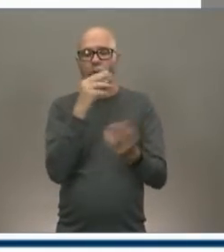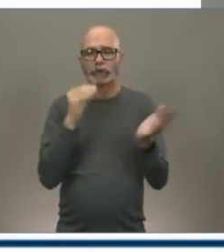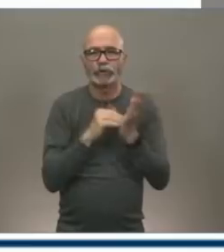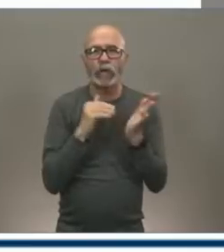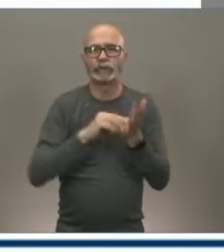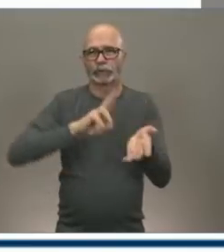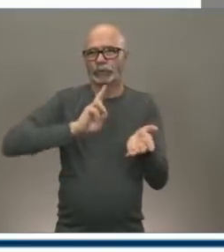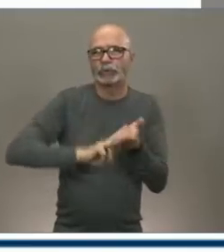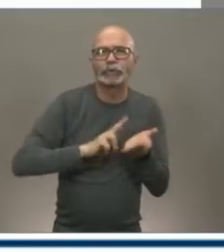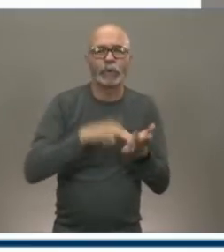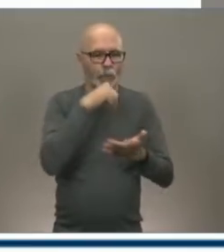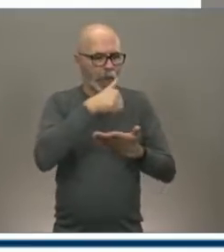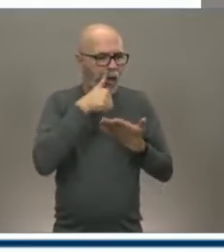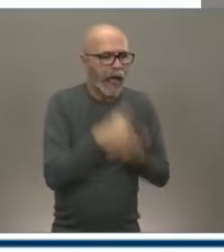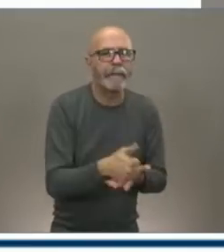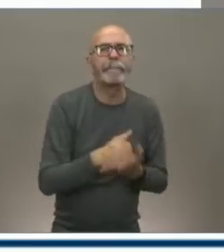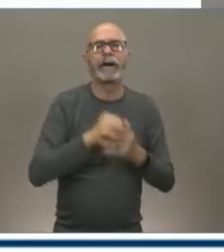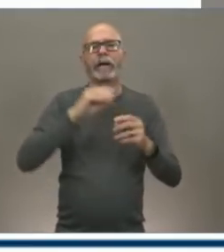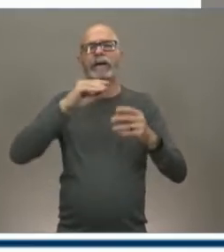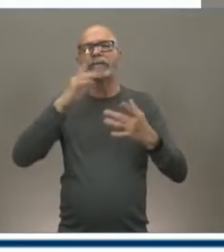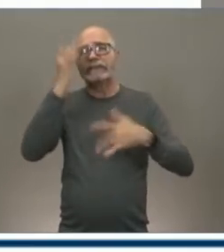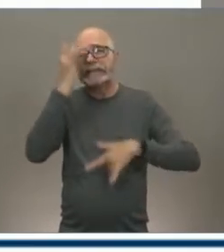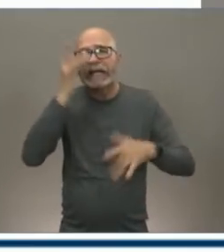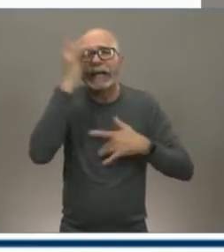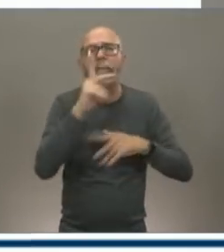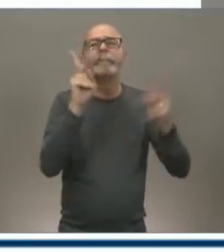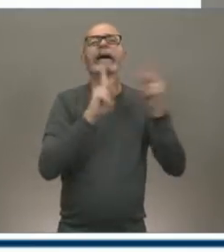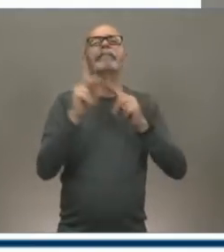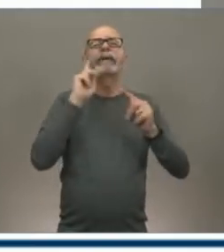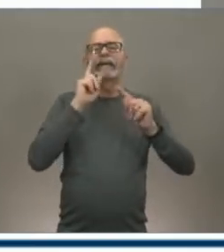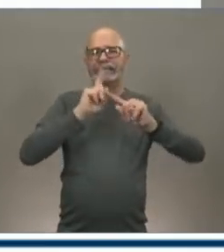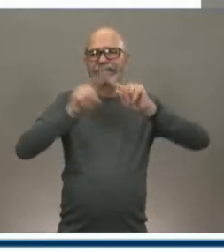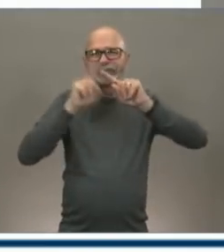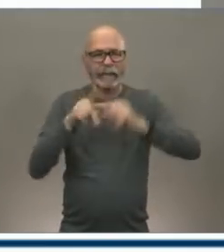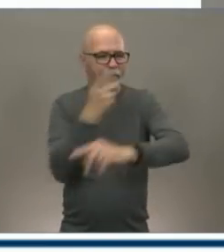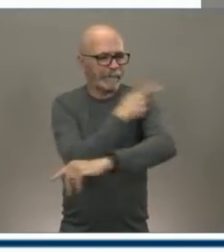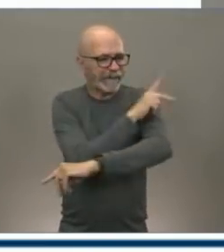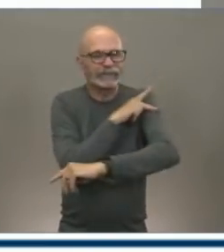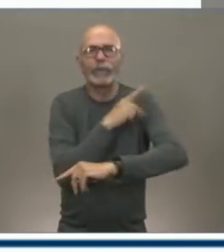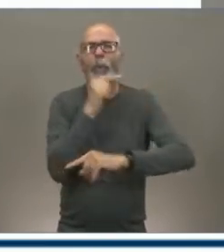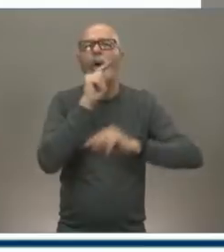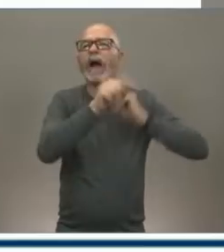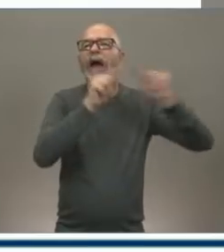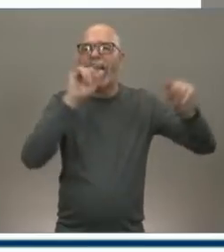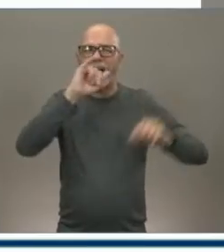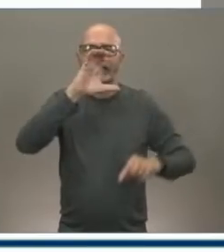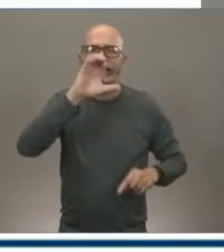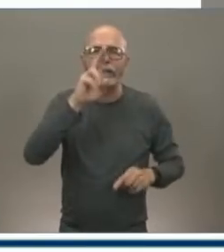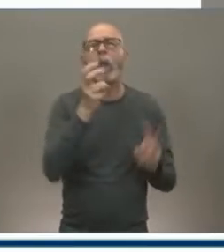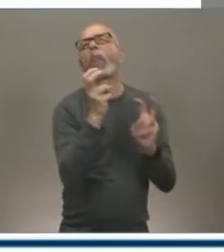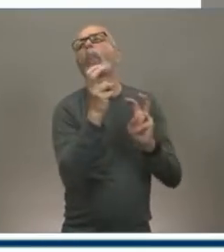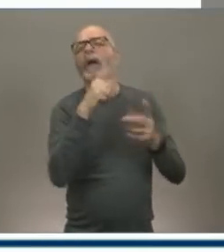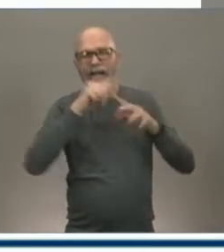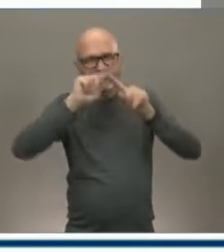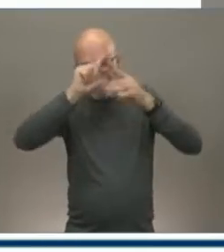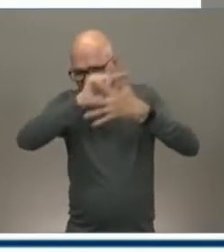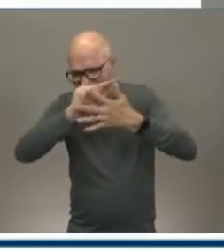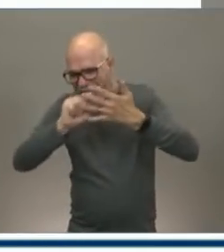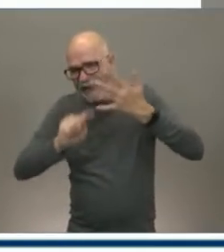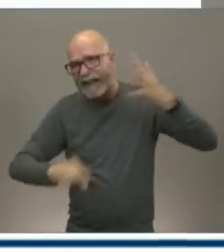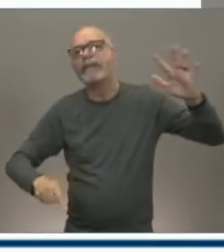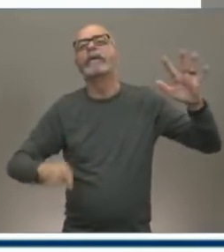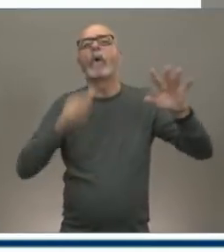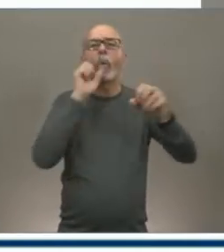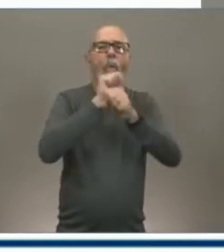response. So those are people who work with patients in intensive care units and emergency rooms, people who work in the COVID units